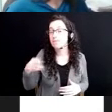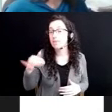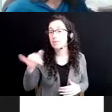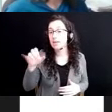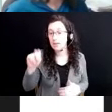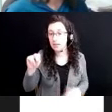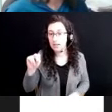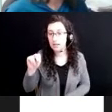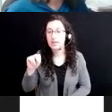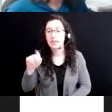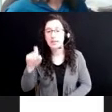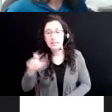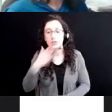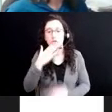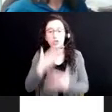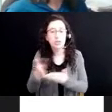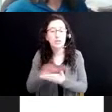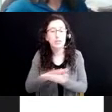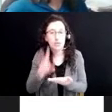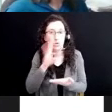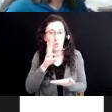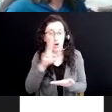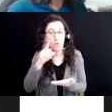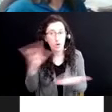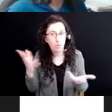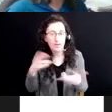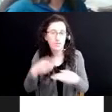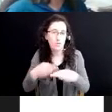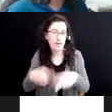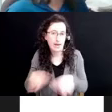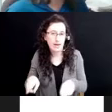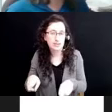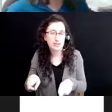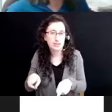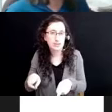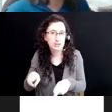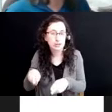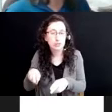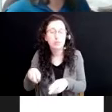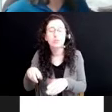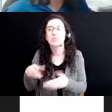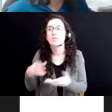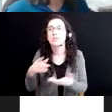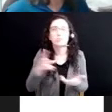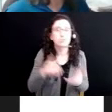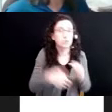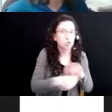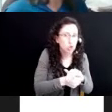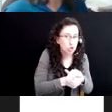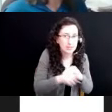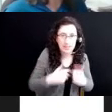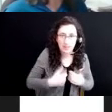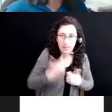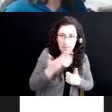of the year for egg laying. We need water that turtles can live in and